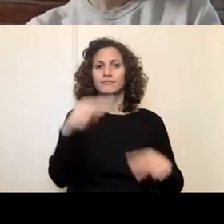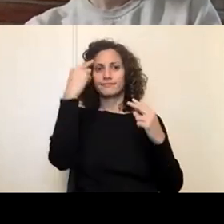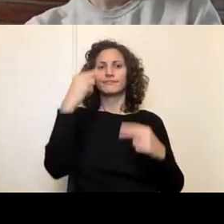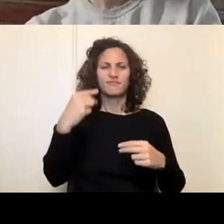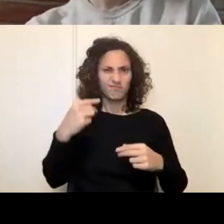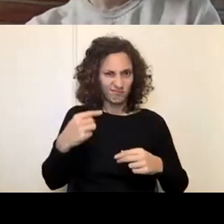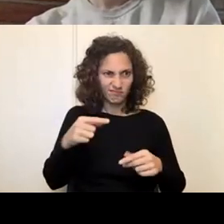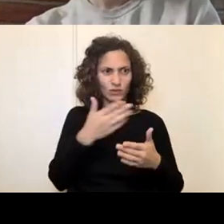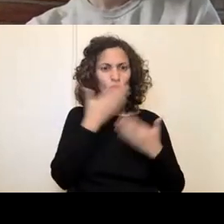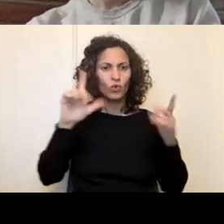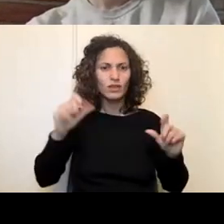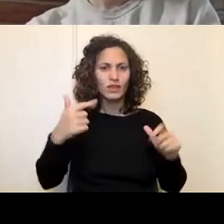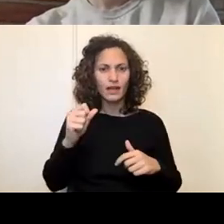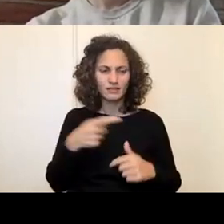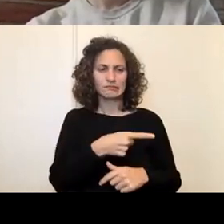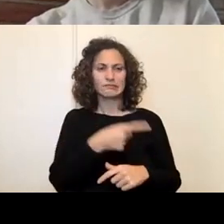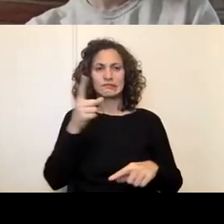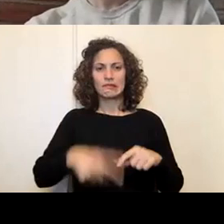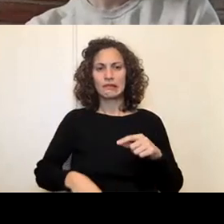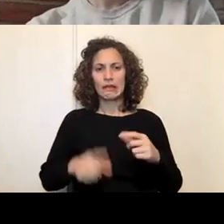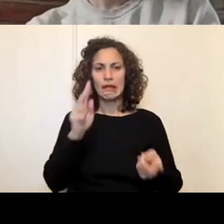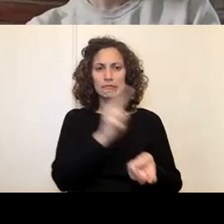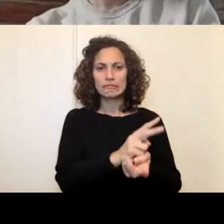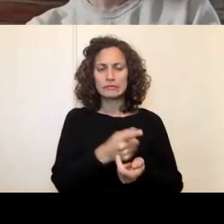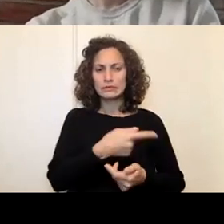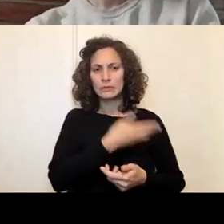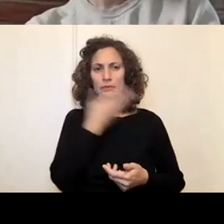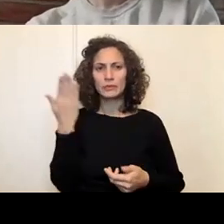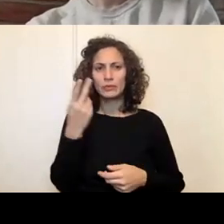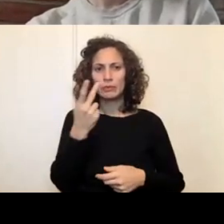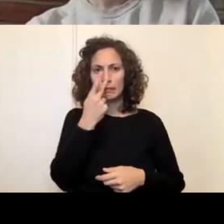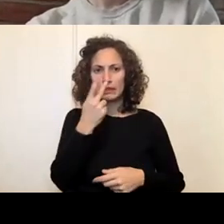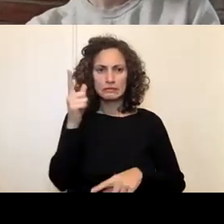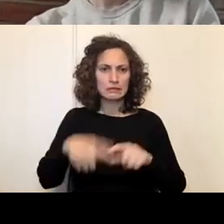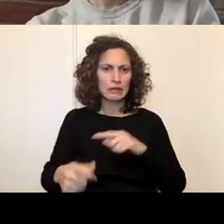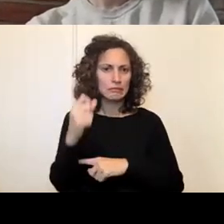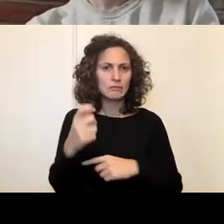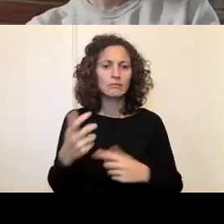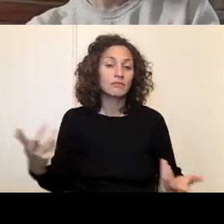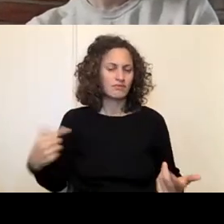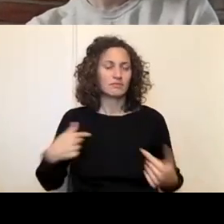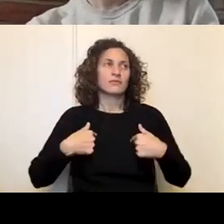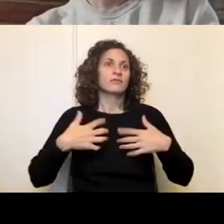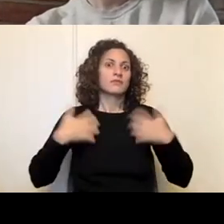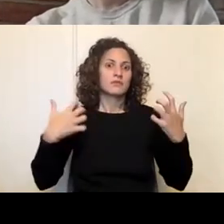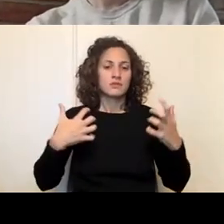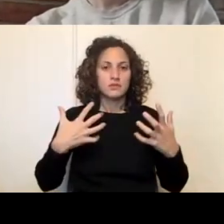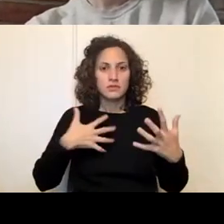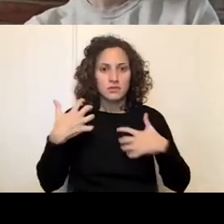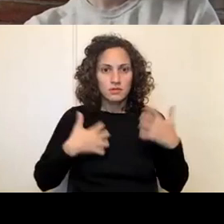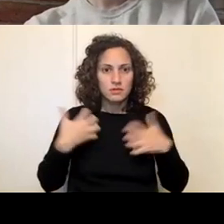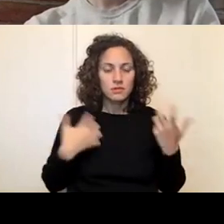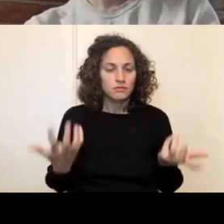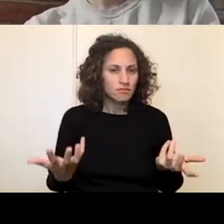have sex, or that I don't have a penis. And that I find super frustrating. And I